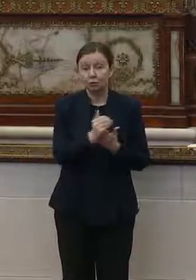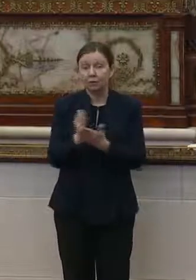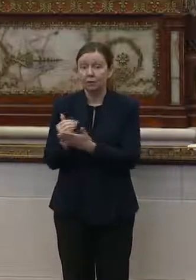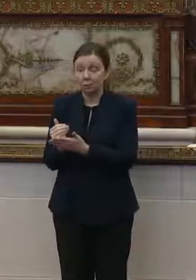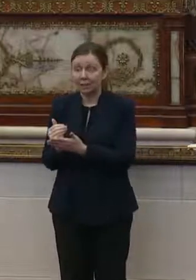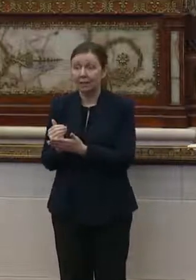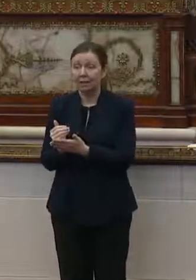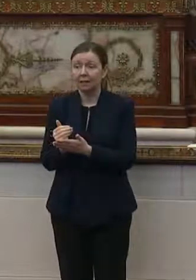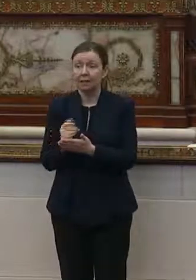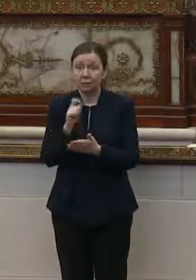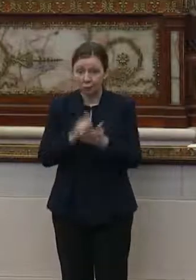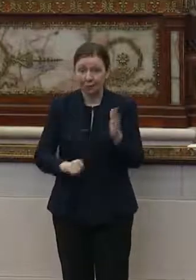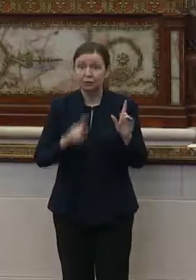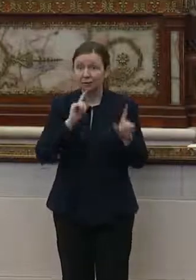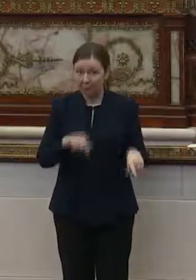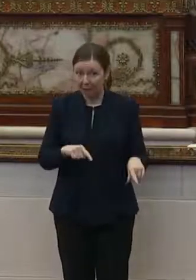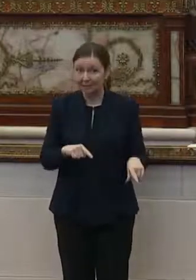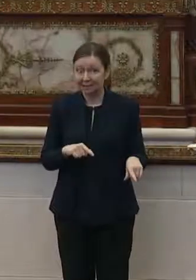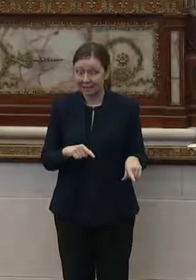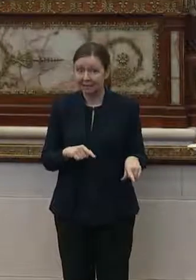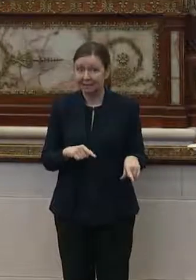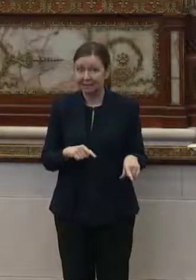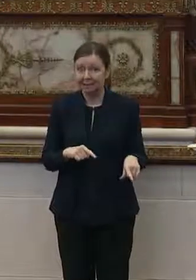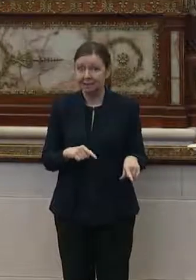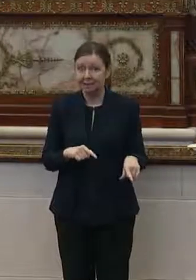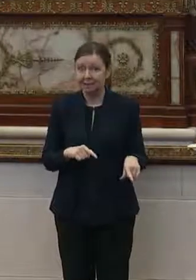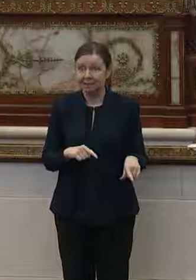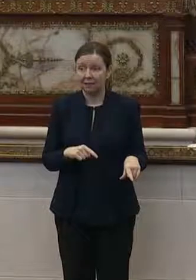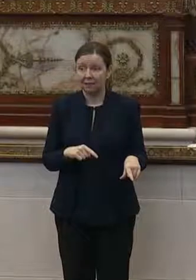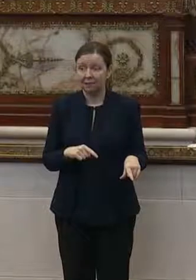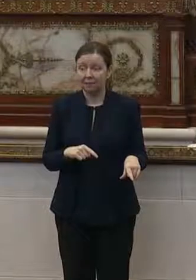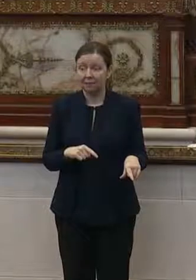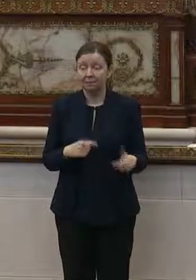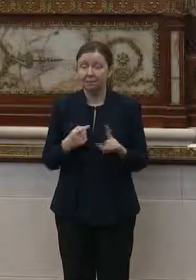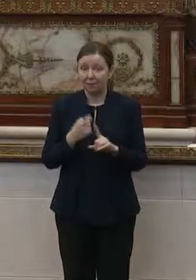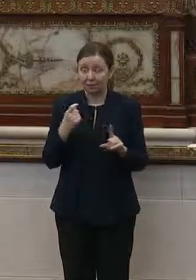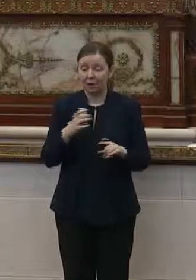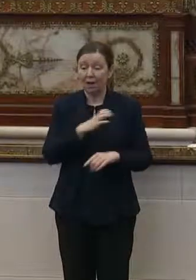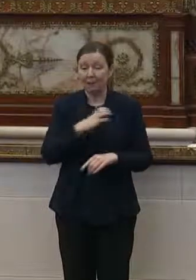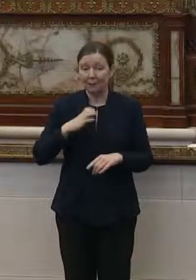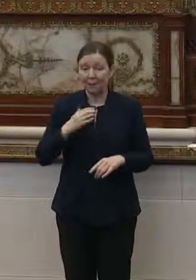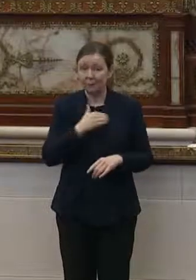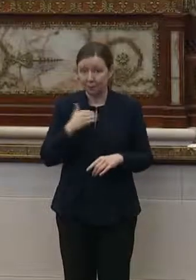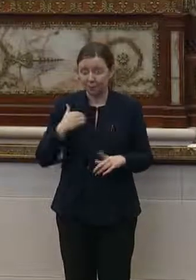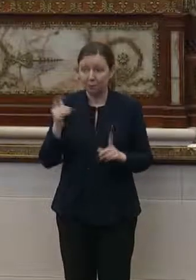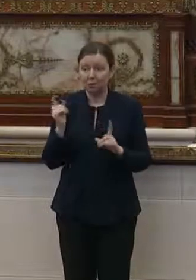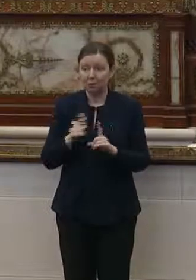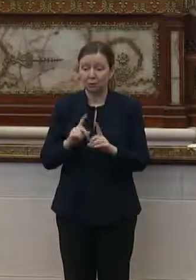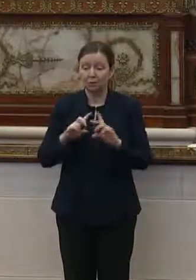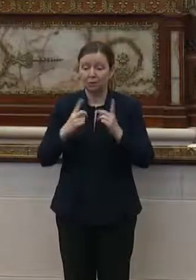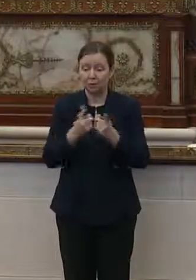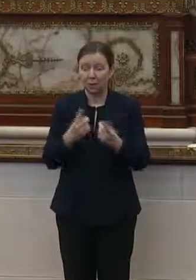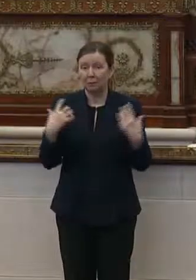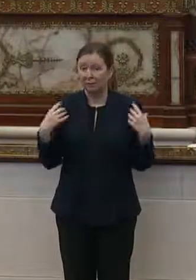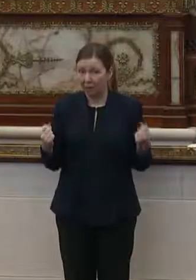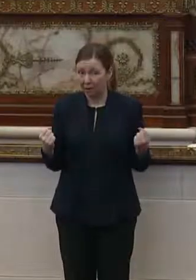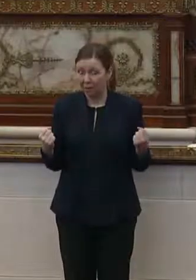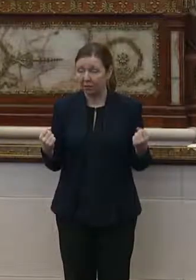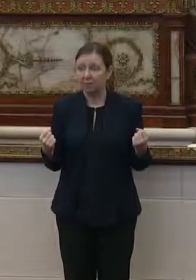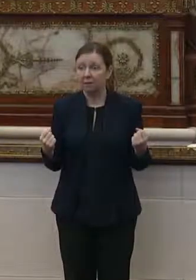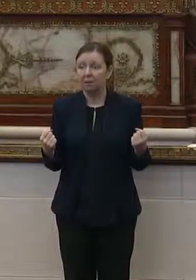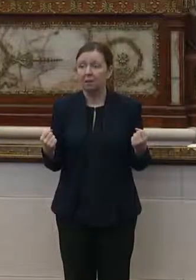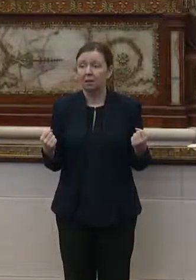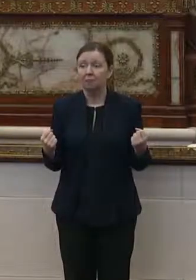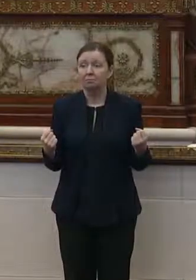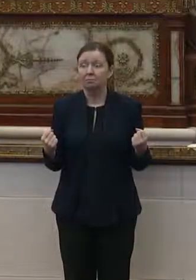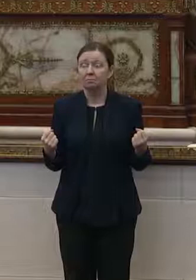the written responses from council members to the Department of Health, and